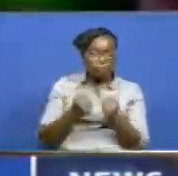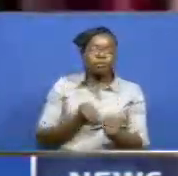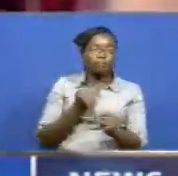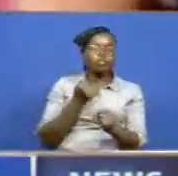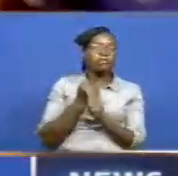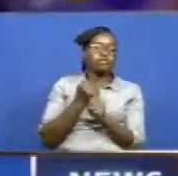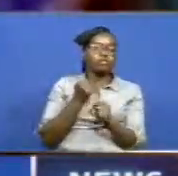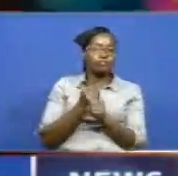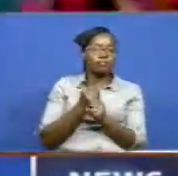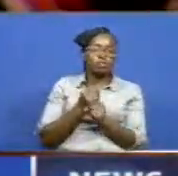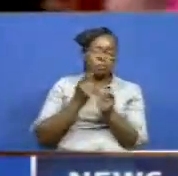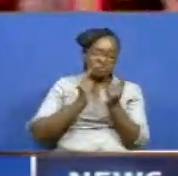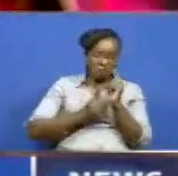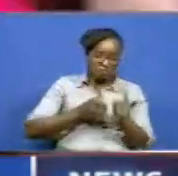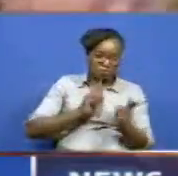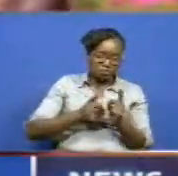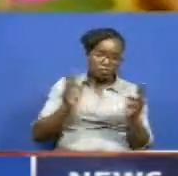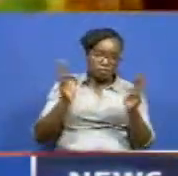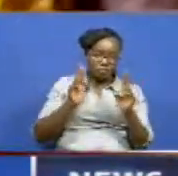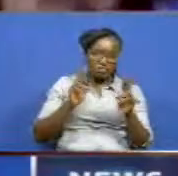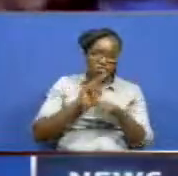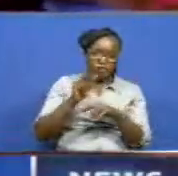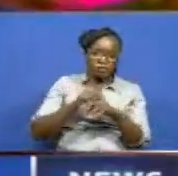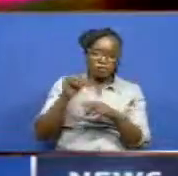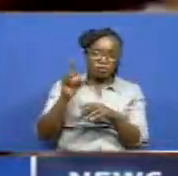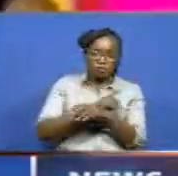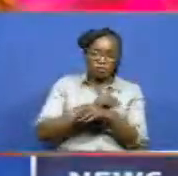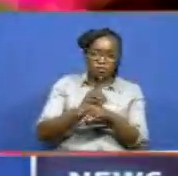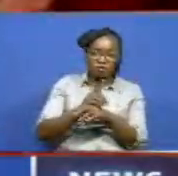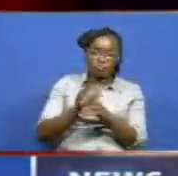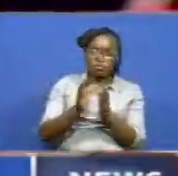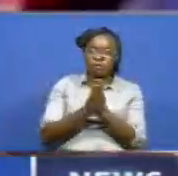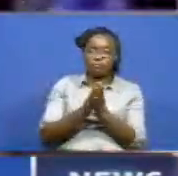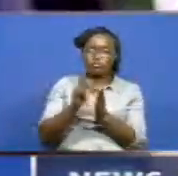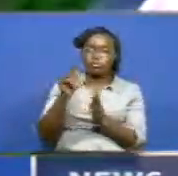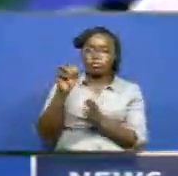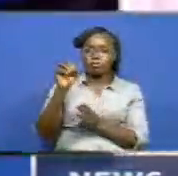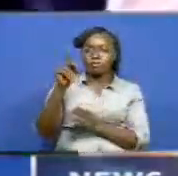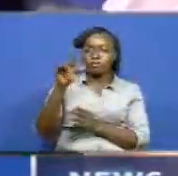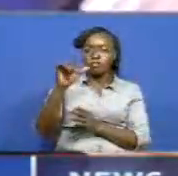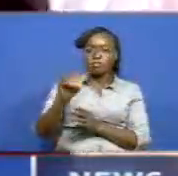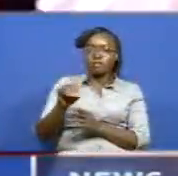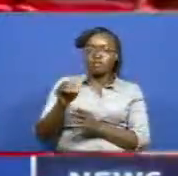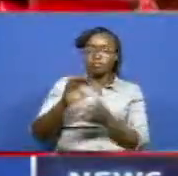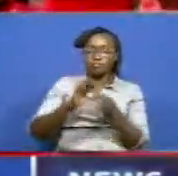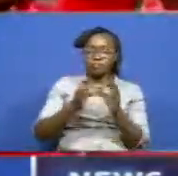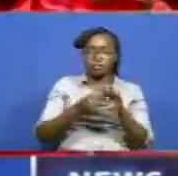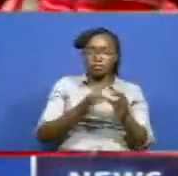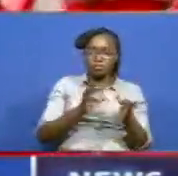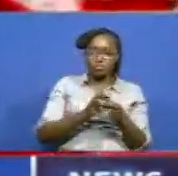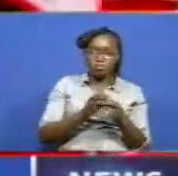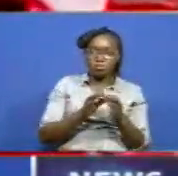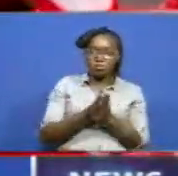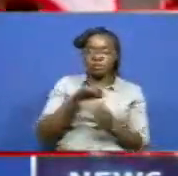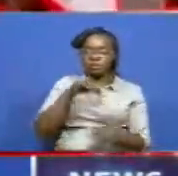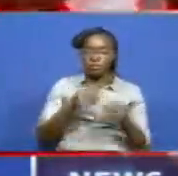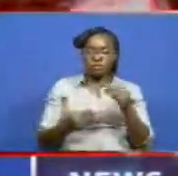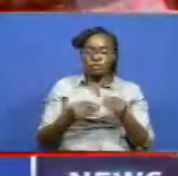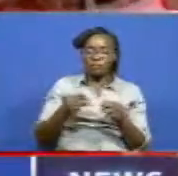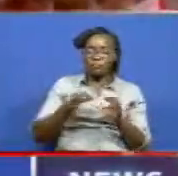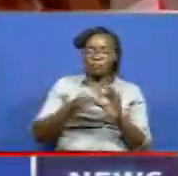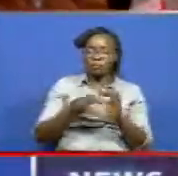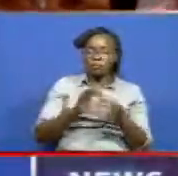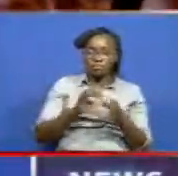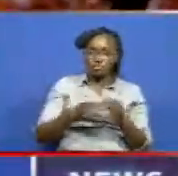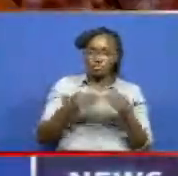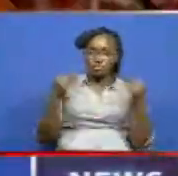athletes preparing to carry out national duty in the upcoming Tokyo 2020 Olympics and Paralympic Games. NOC